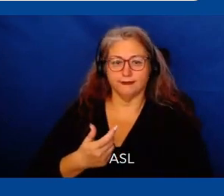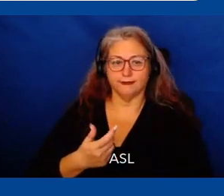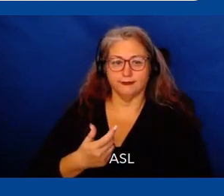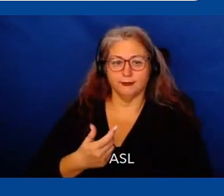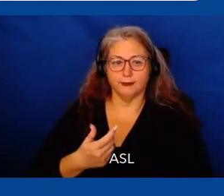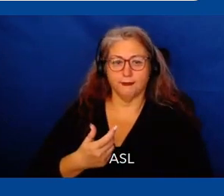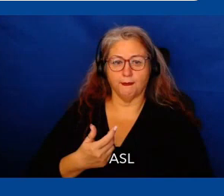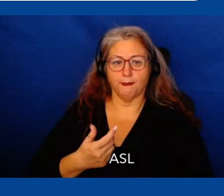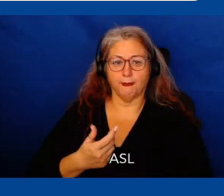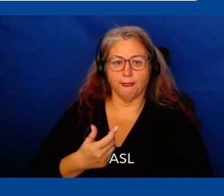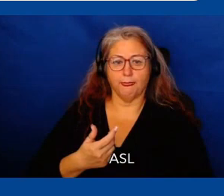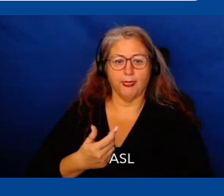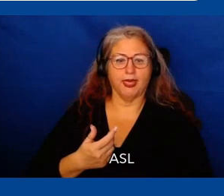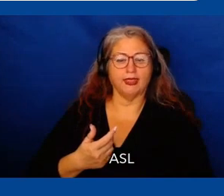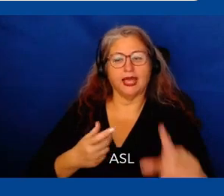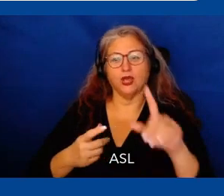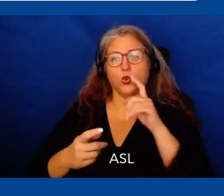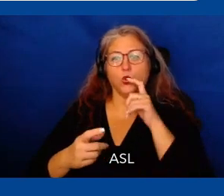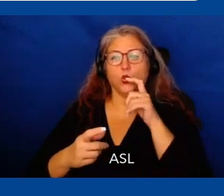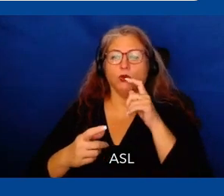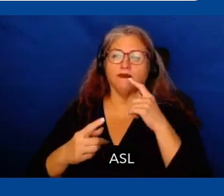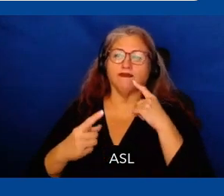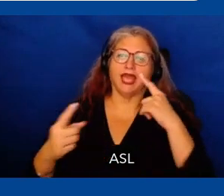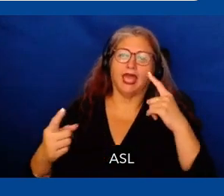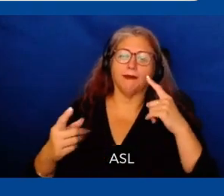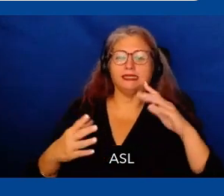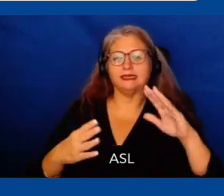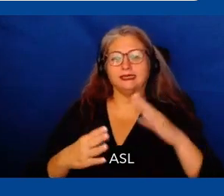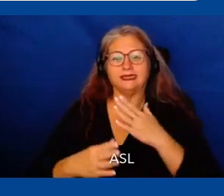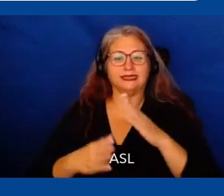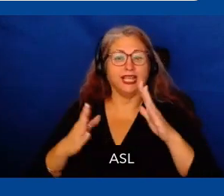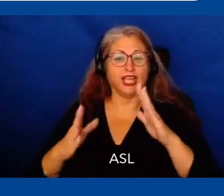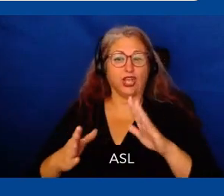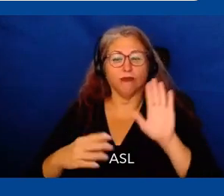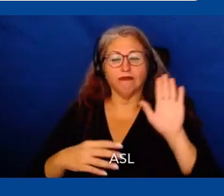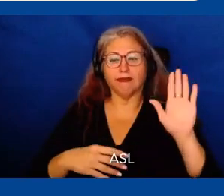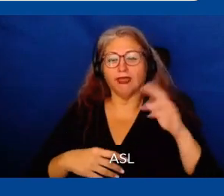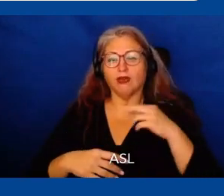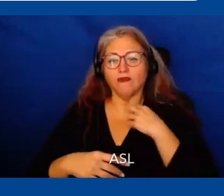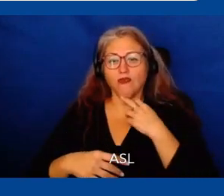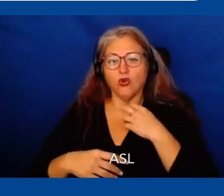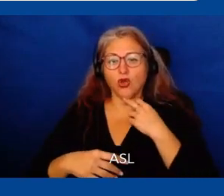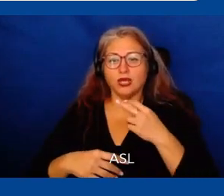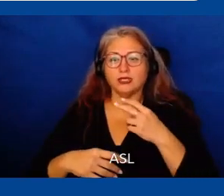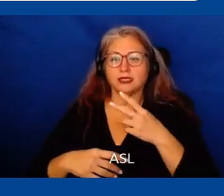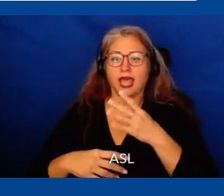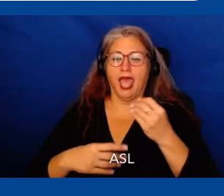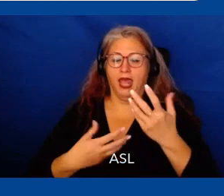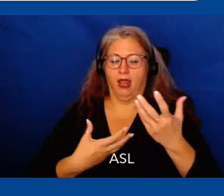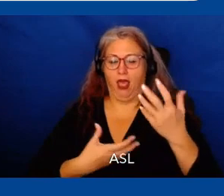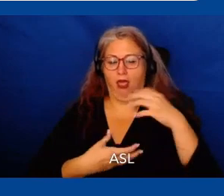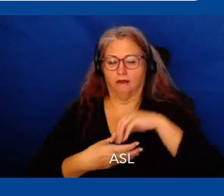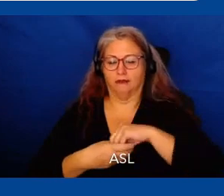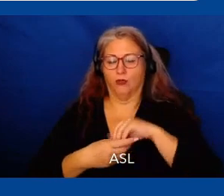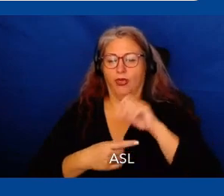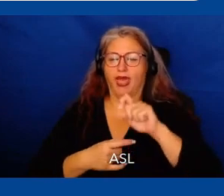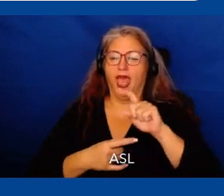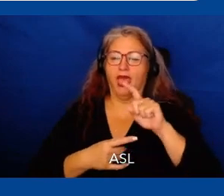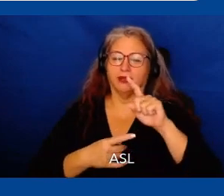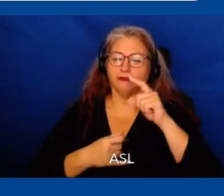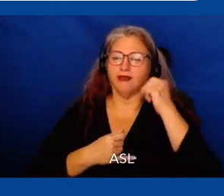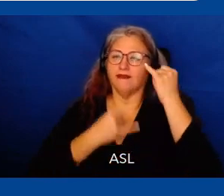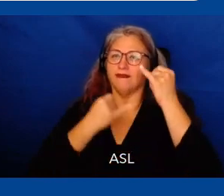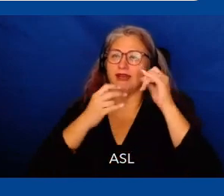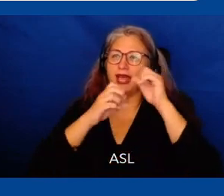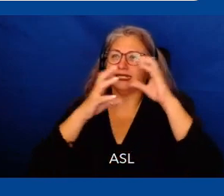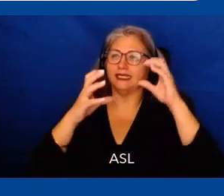big singers, like famous singers, and inhabiting the fantasy